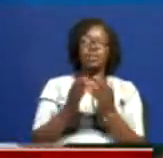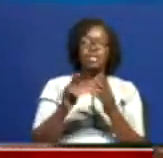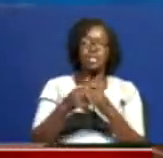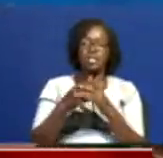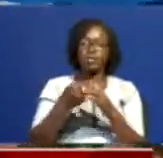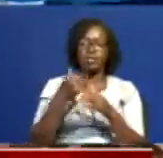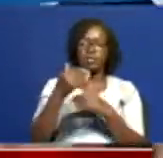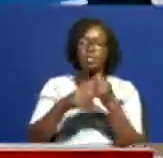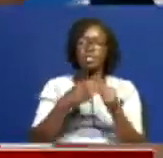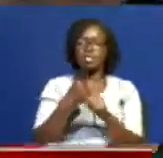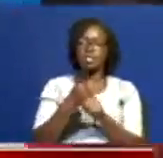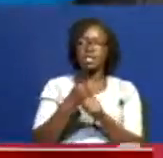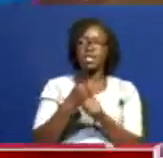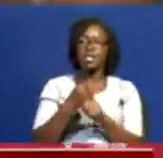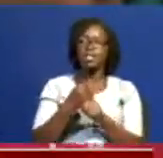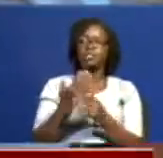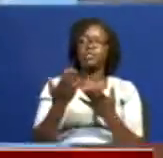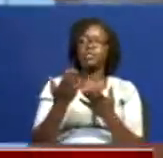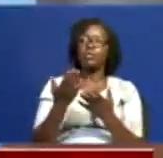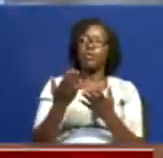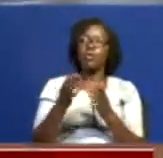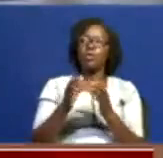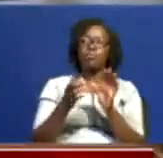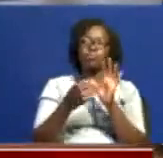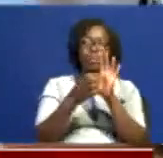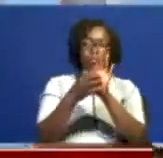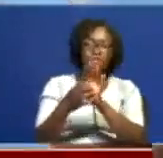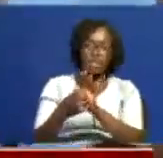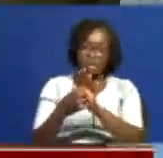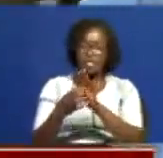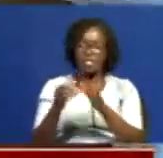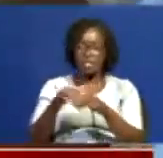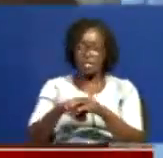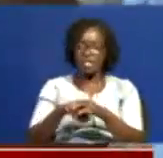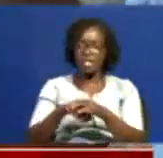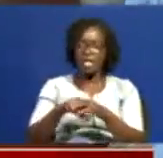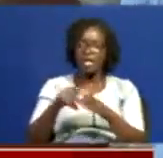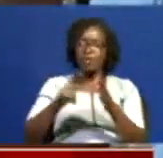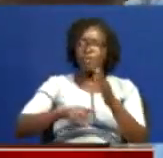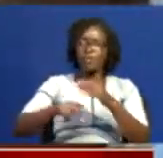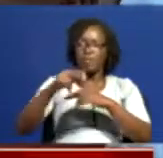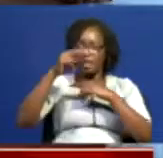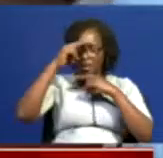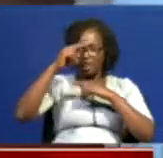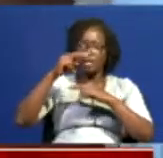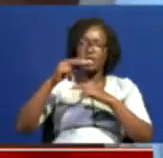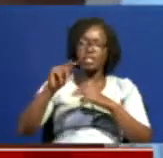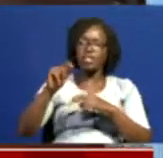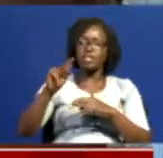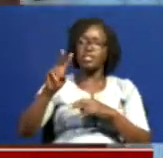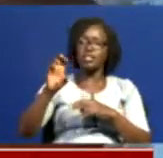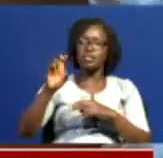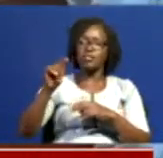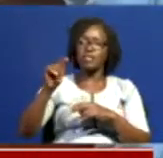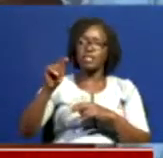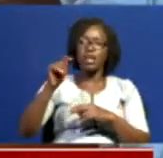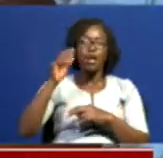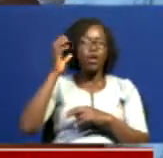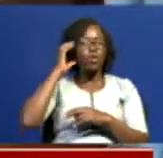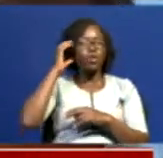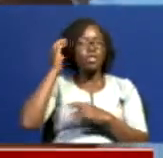year in a bid to popularize the sports in primary schools, secondary schools, TVET institutions, colleges and